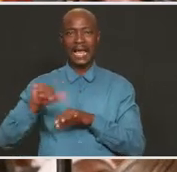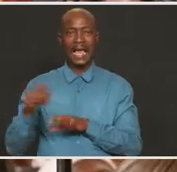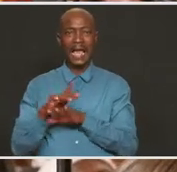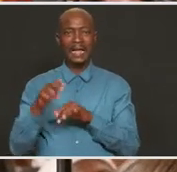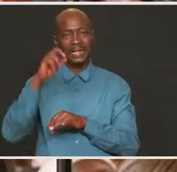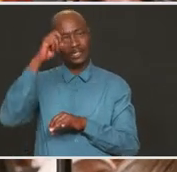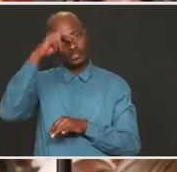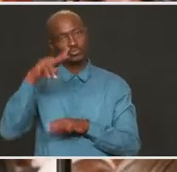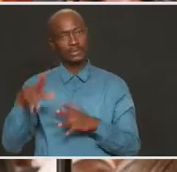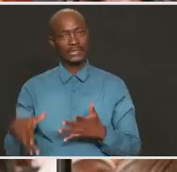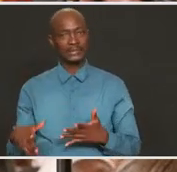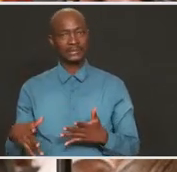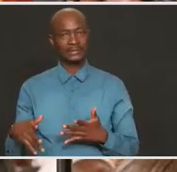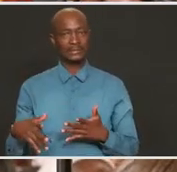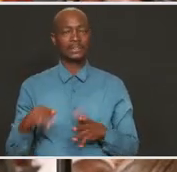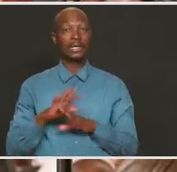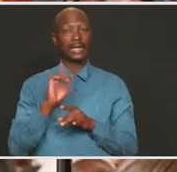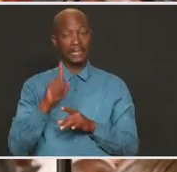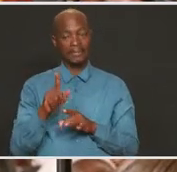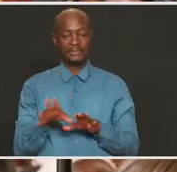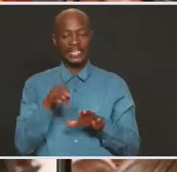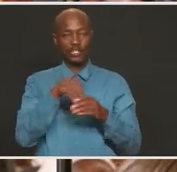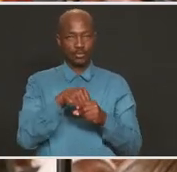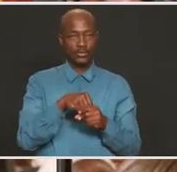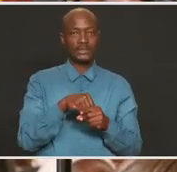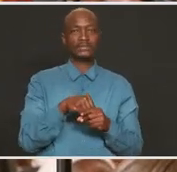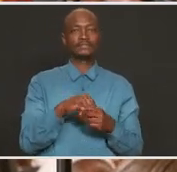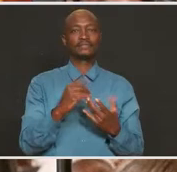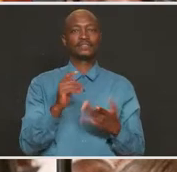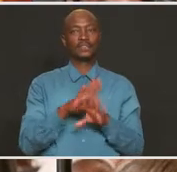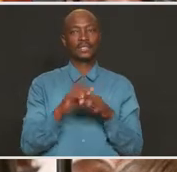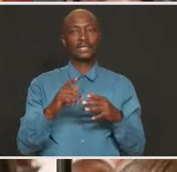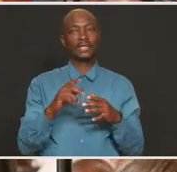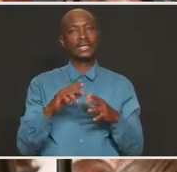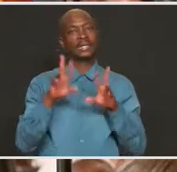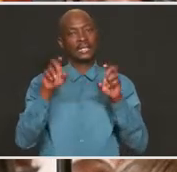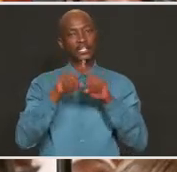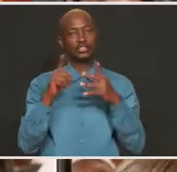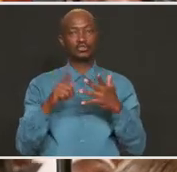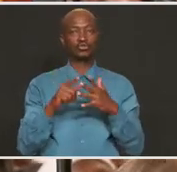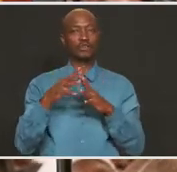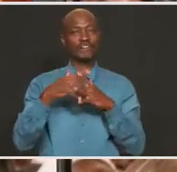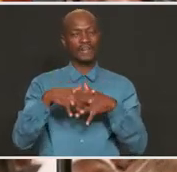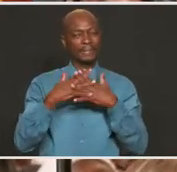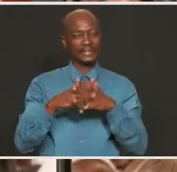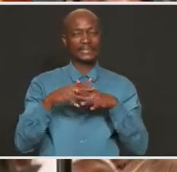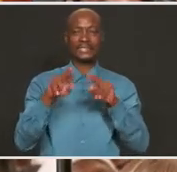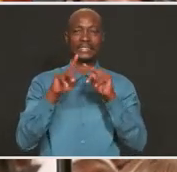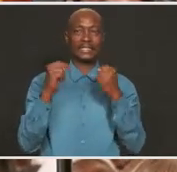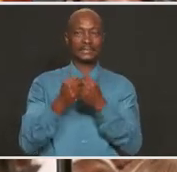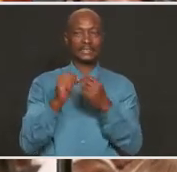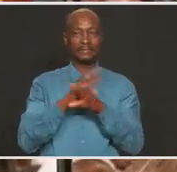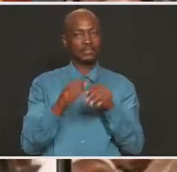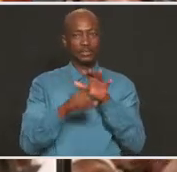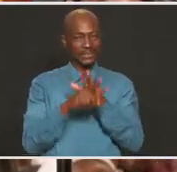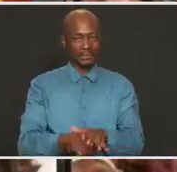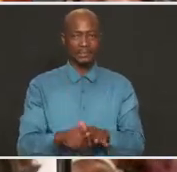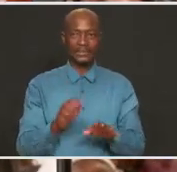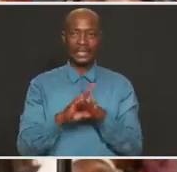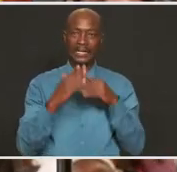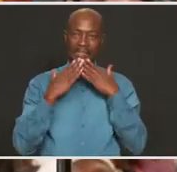it must be inclusivity the issue of rainbow Nation it must not discriminatory thank